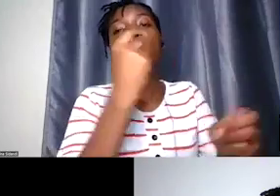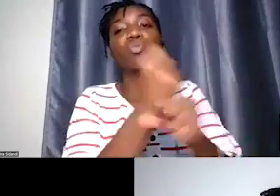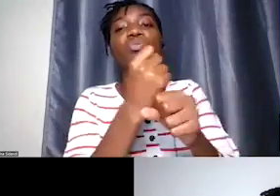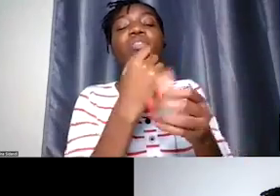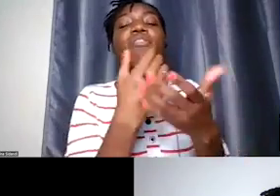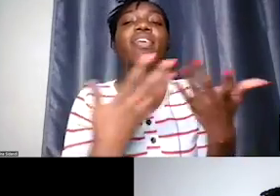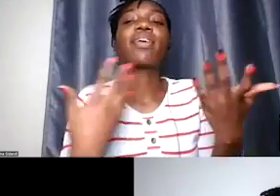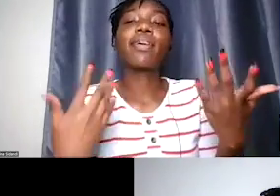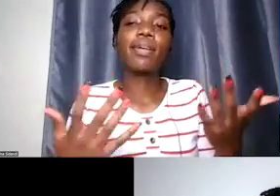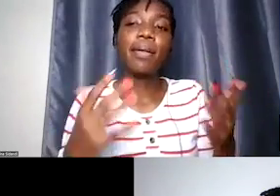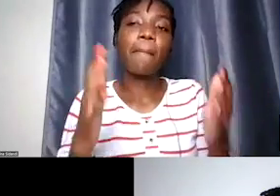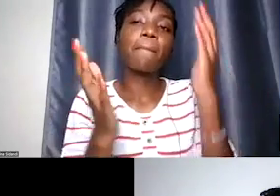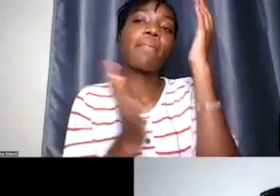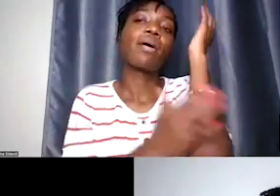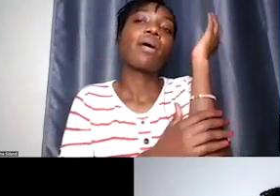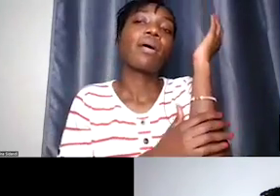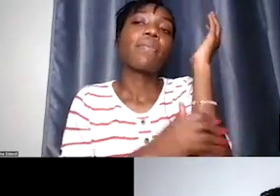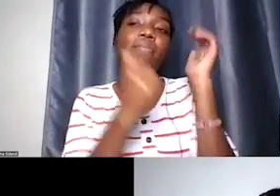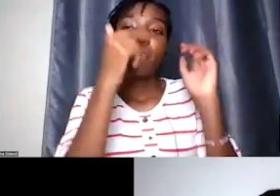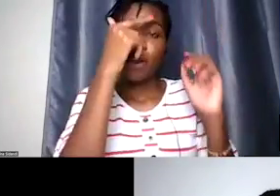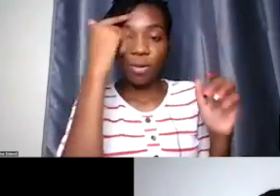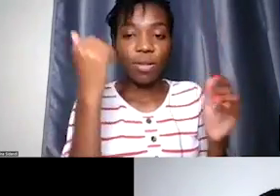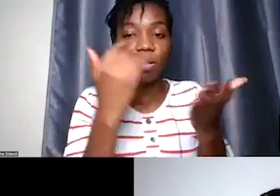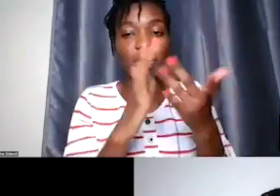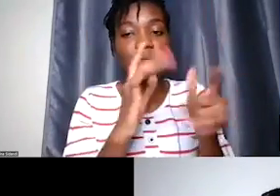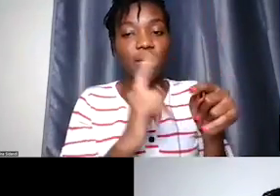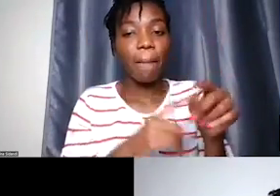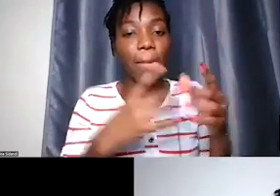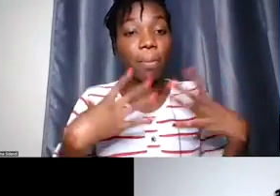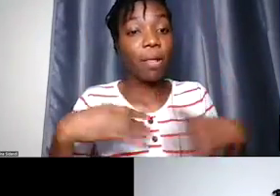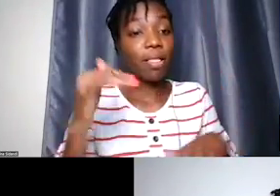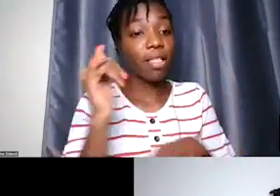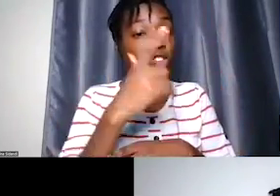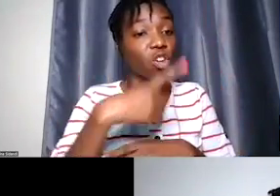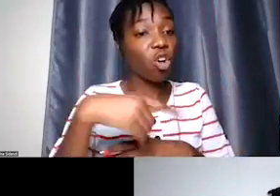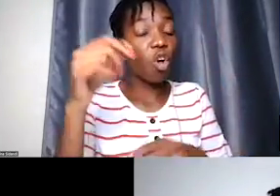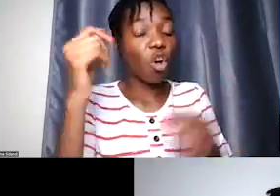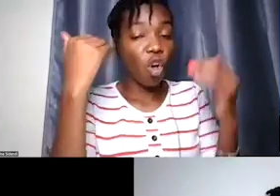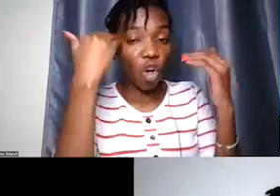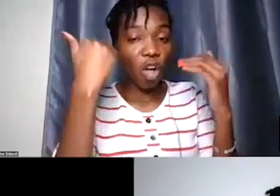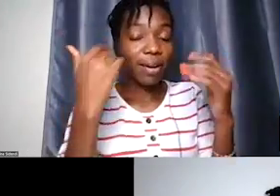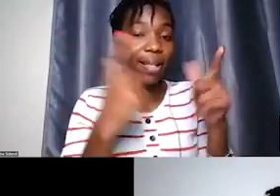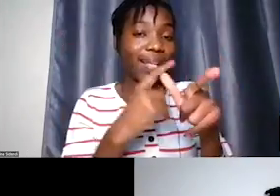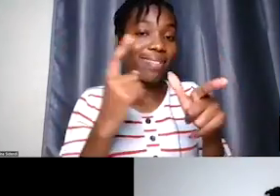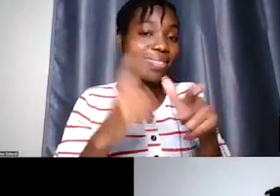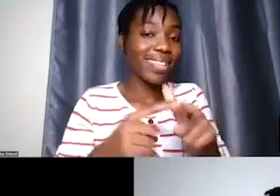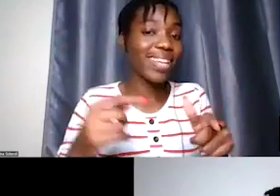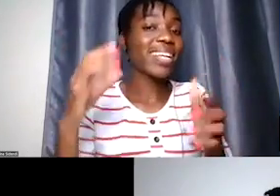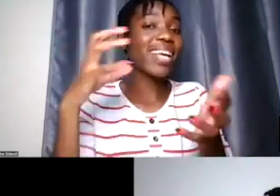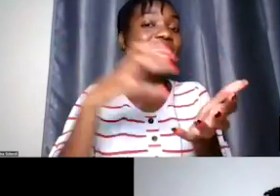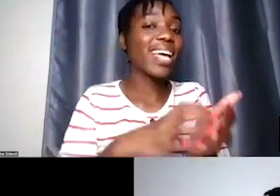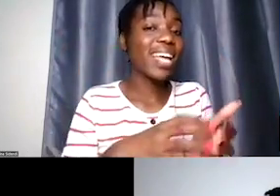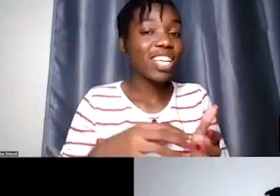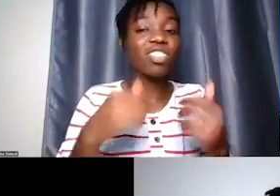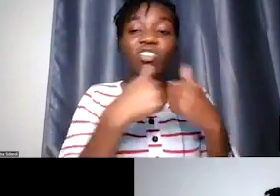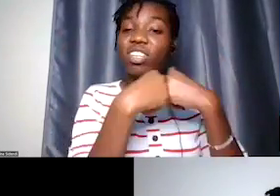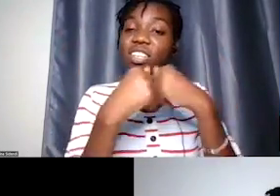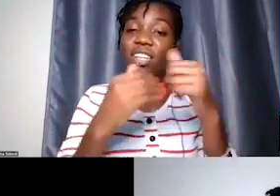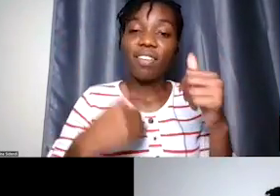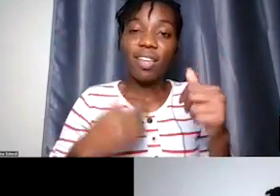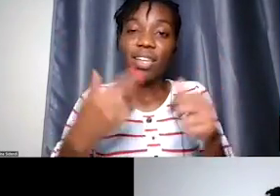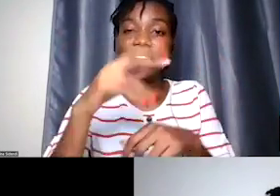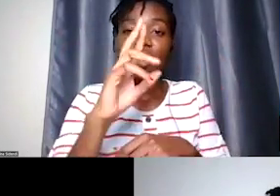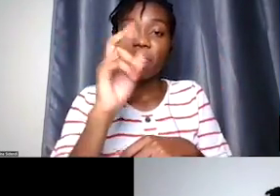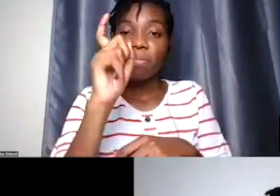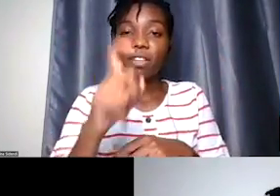bad. Because legally, if those people, they go to court and the case is challenged, the HR has to stand in court. So what I can